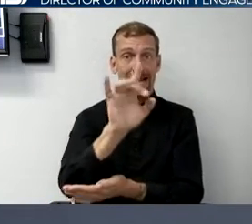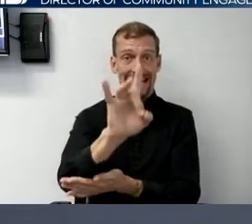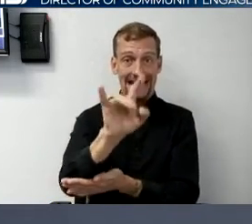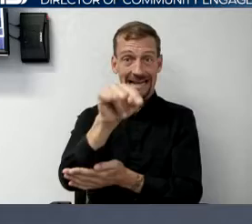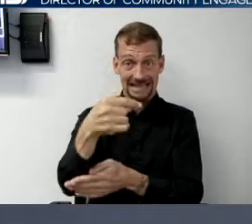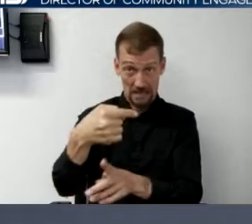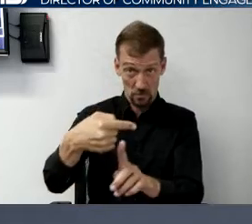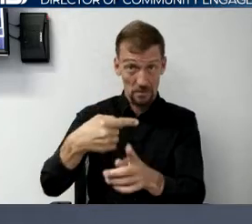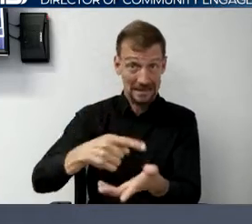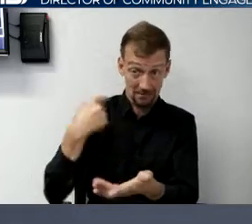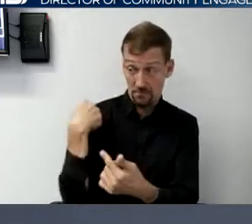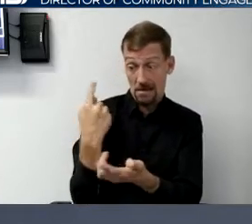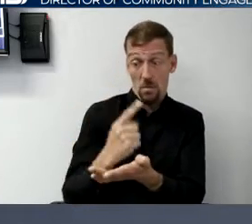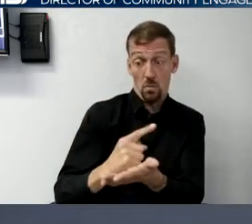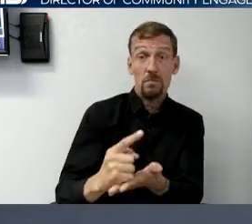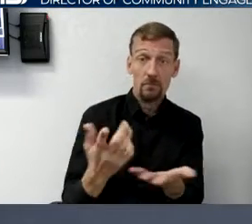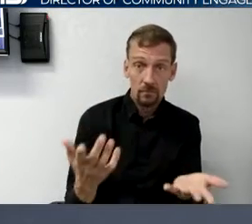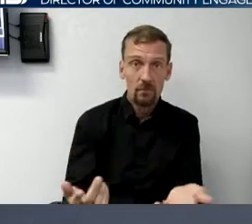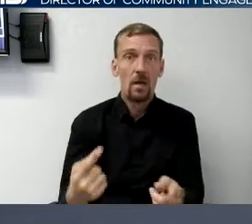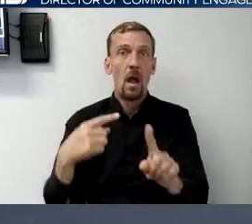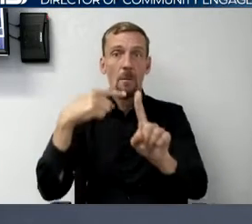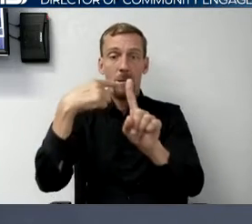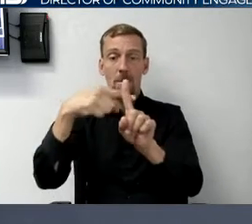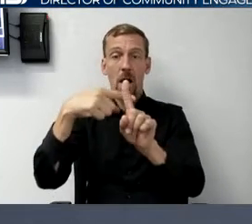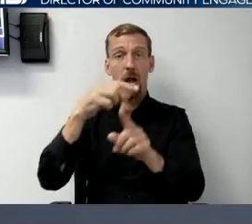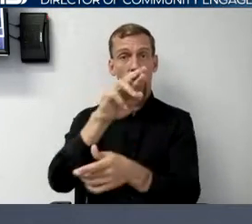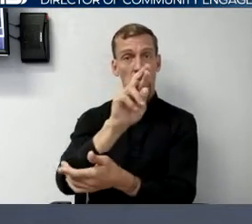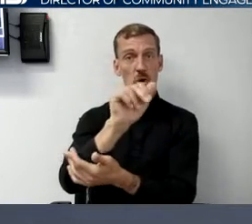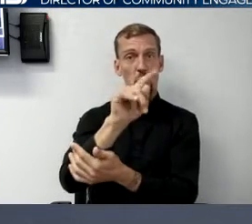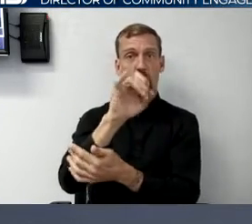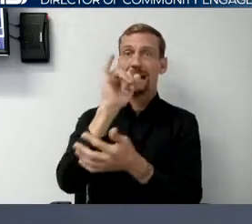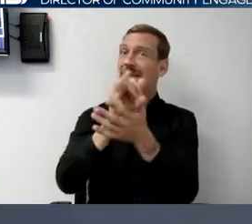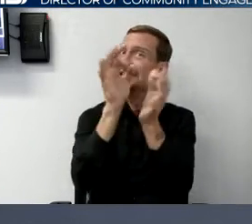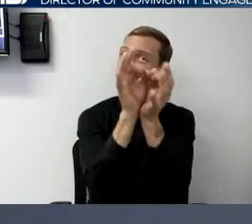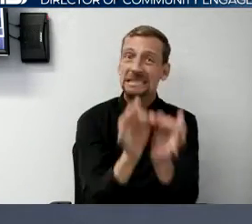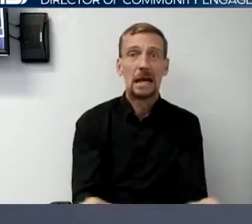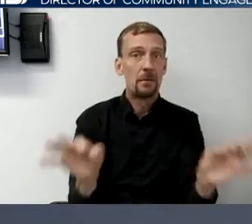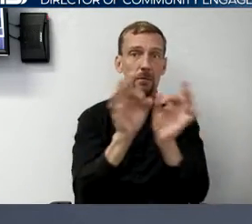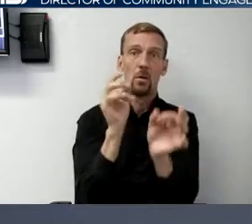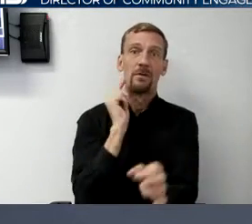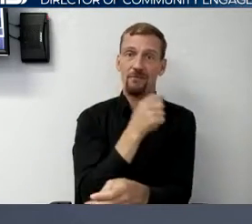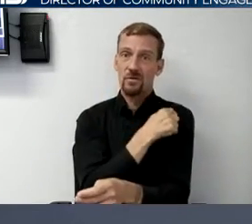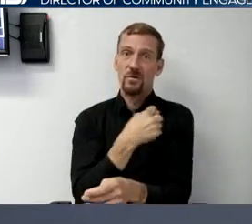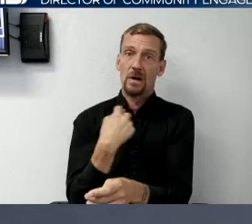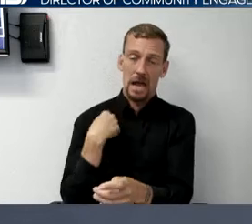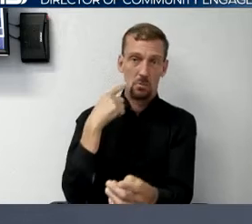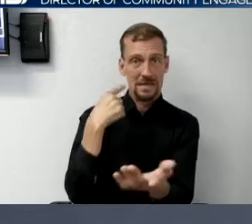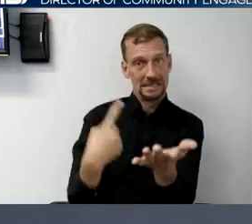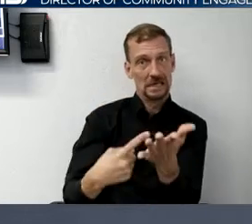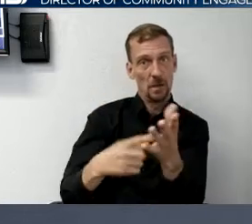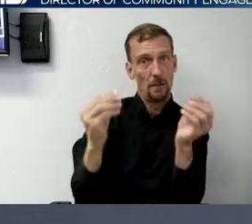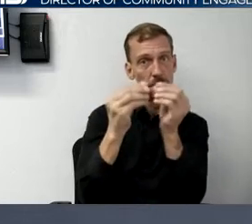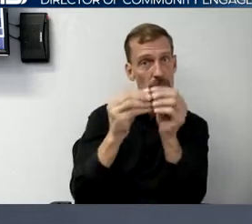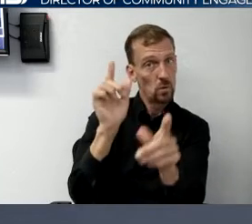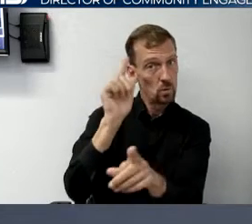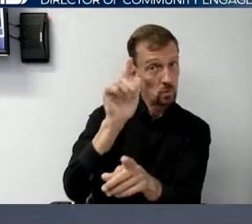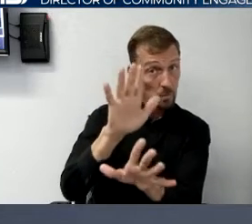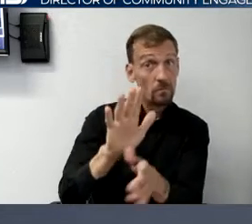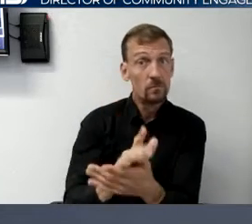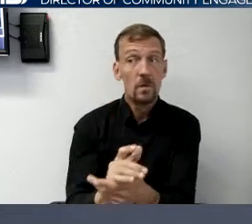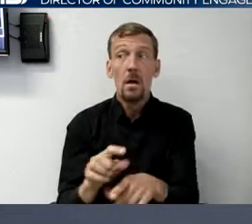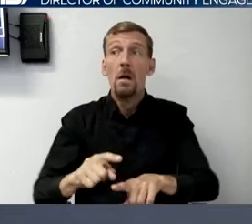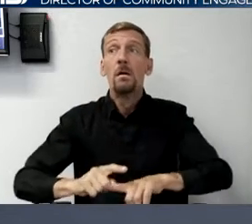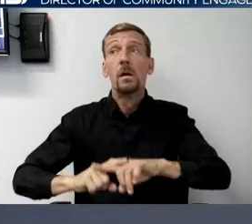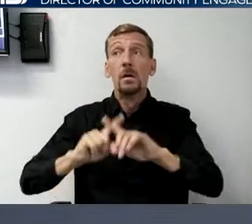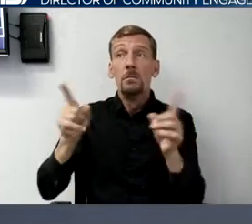So that's a good thing. Positivity rate means a lot to us, and we'll talk further about that in a moment. Unfortunately, there have